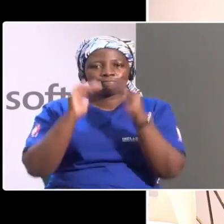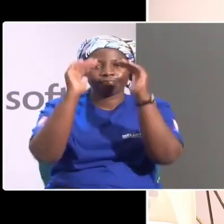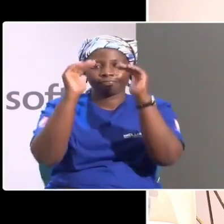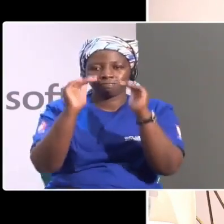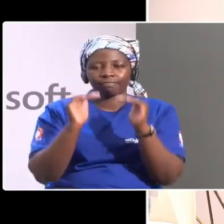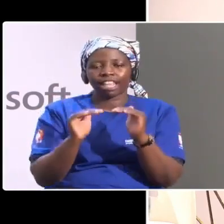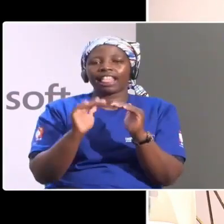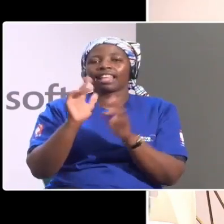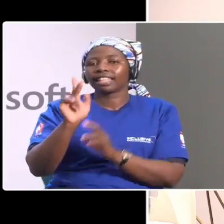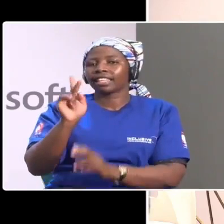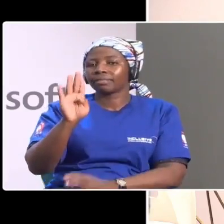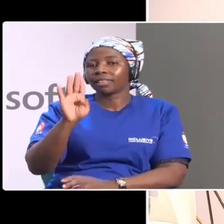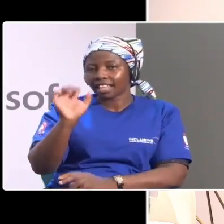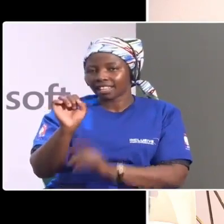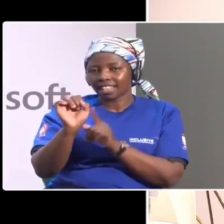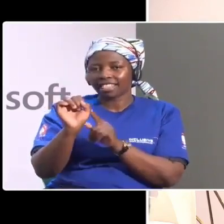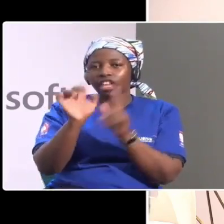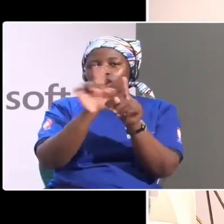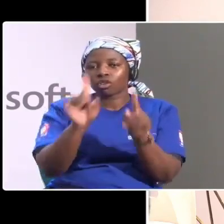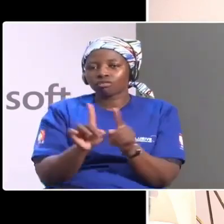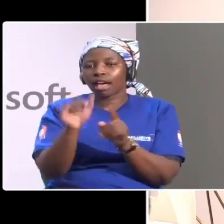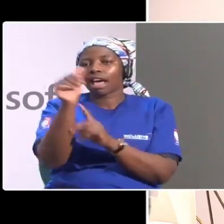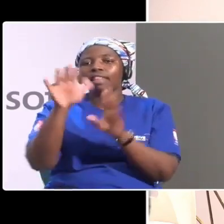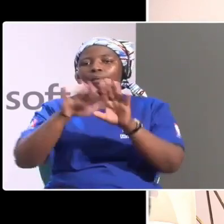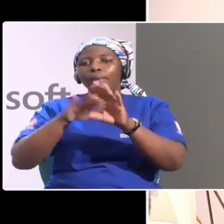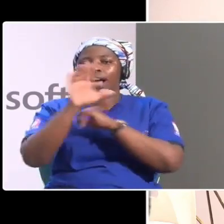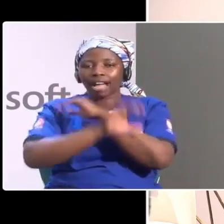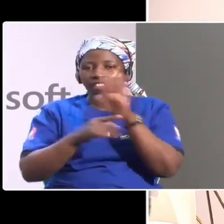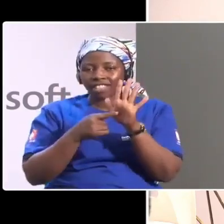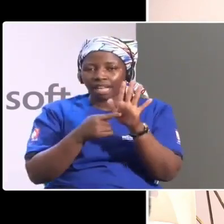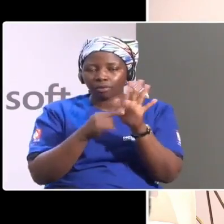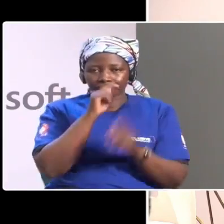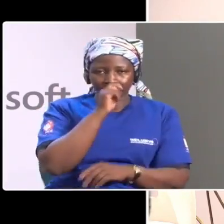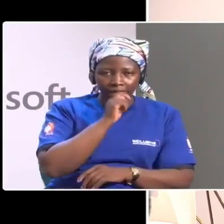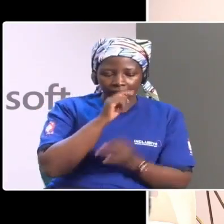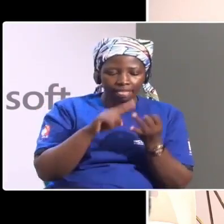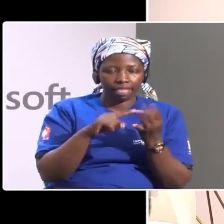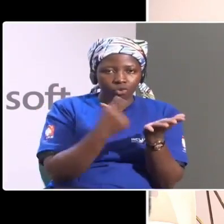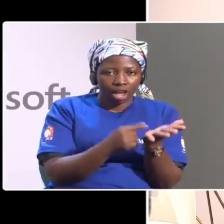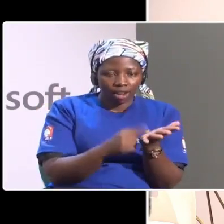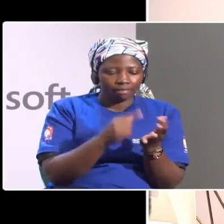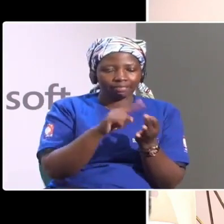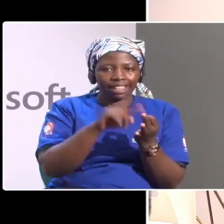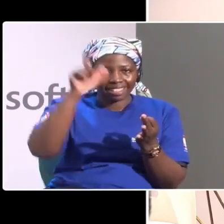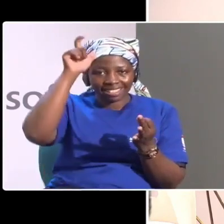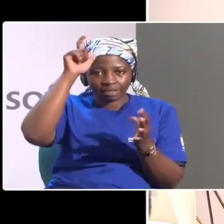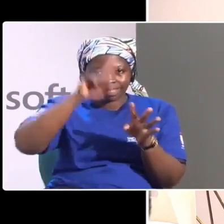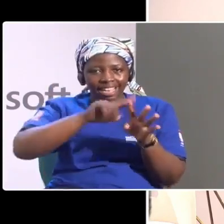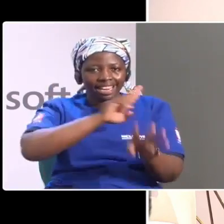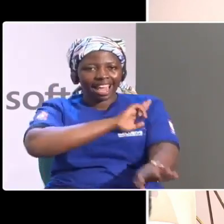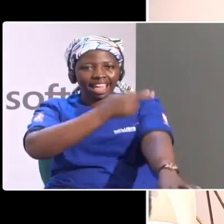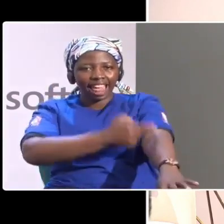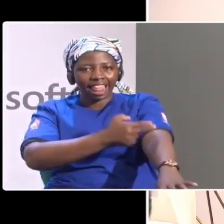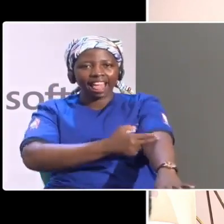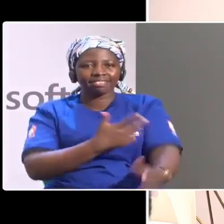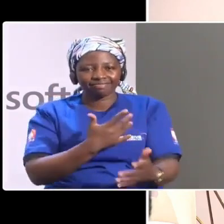at Kenya Bureau of Standards, and even at other member states like maybe Tanzania, Uganda, Egypt, Nigeria, just to